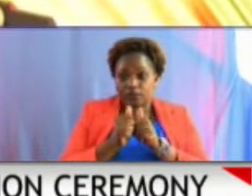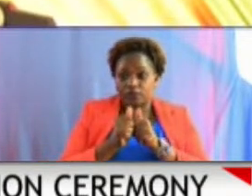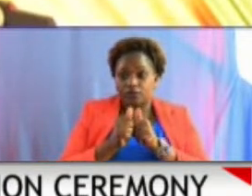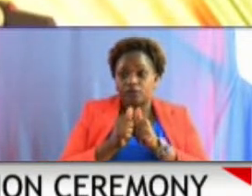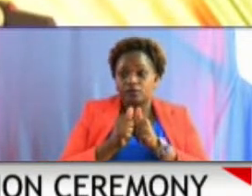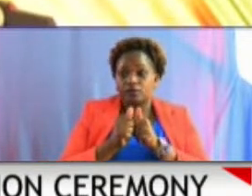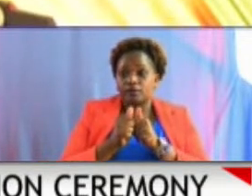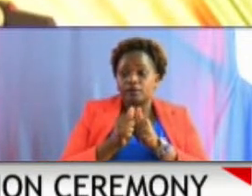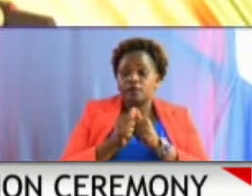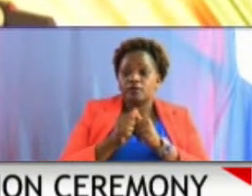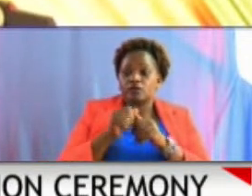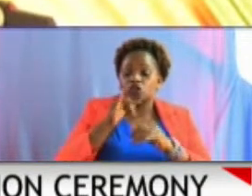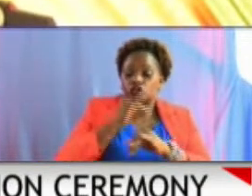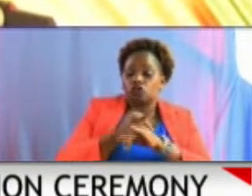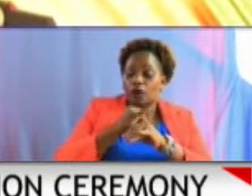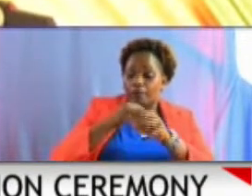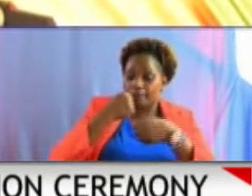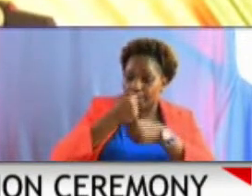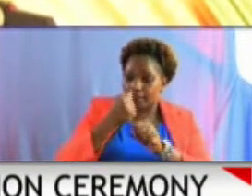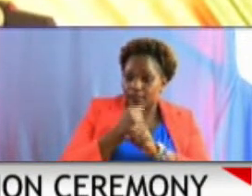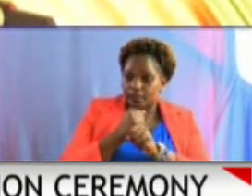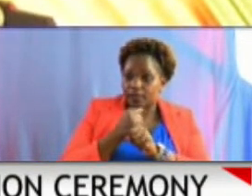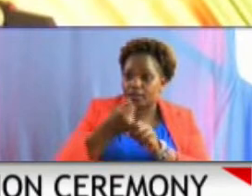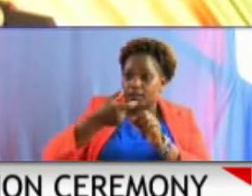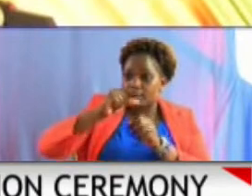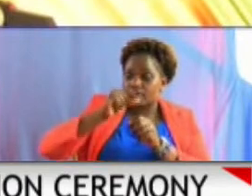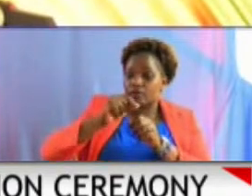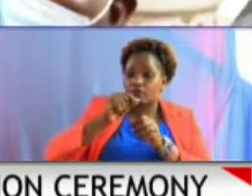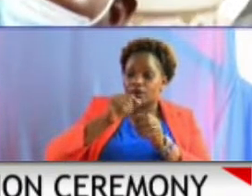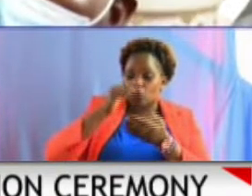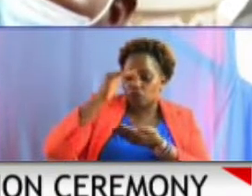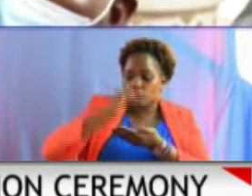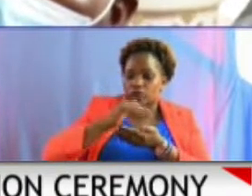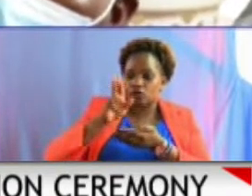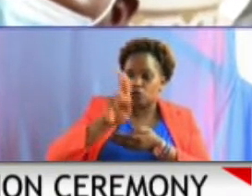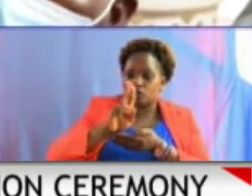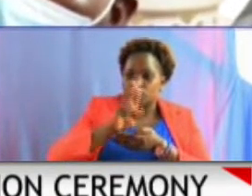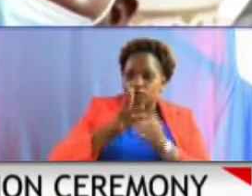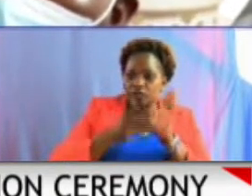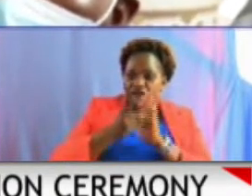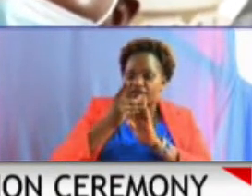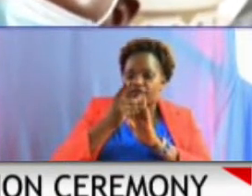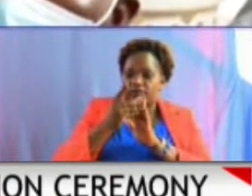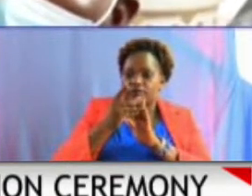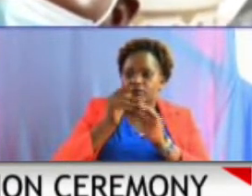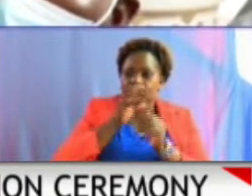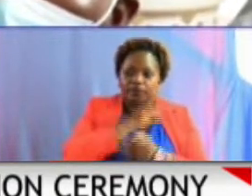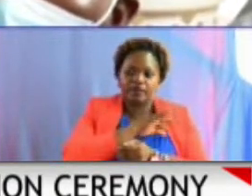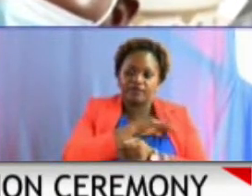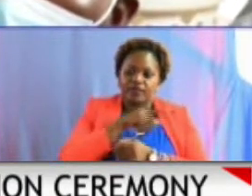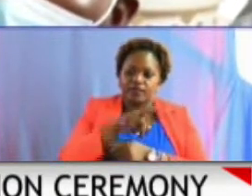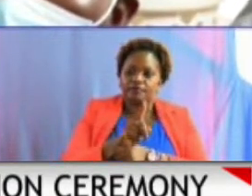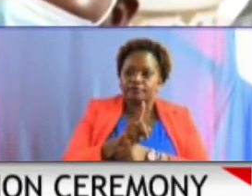training, job creation, and increasing expenditure in development projects that directly benefit them.